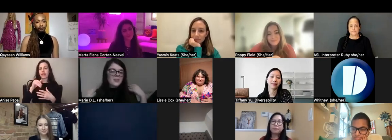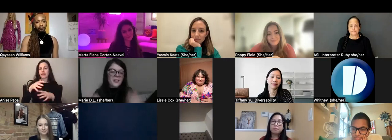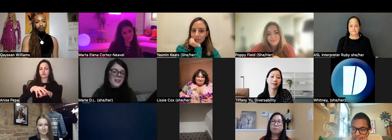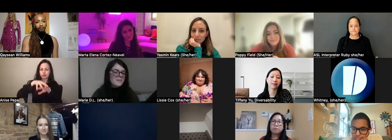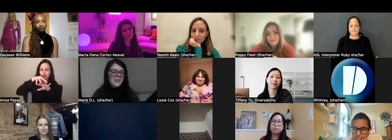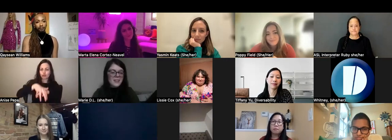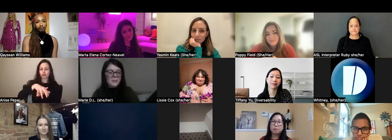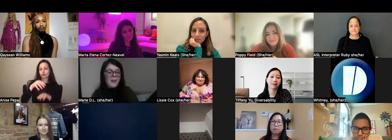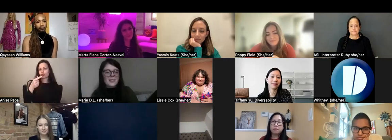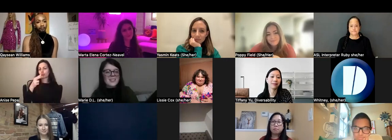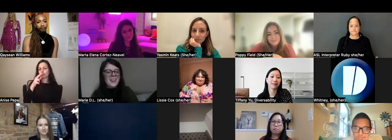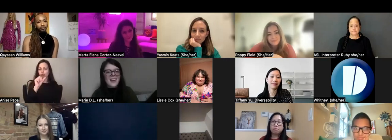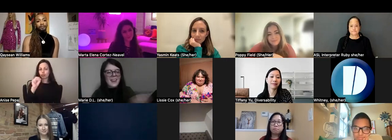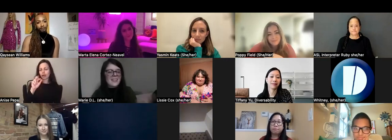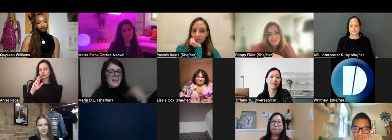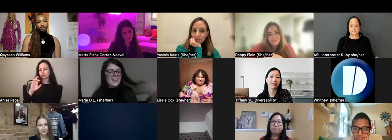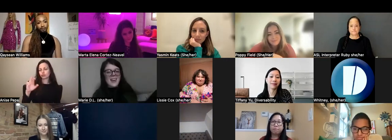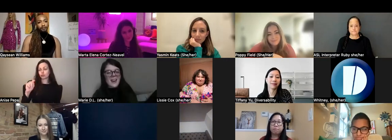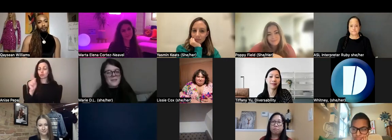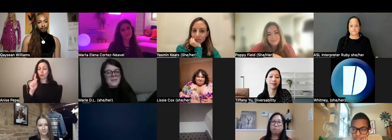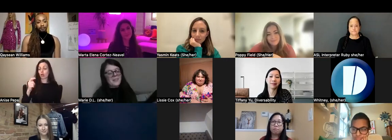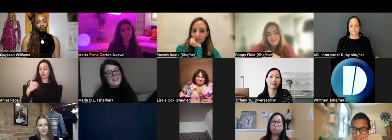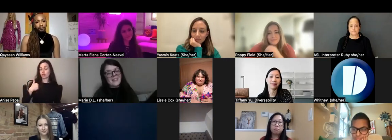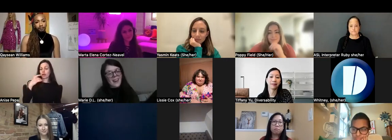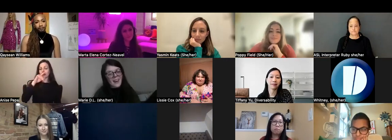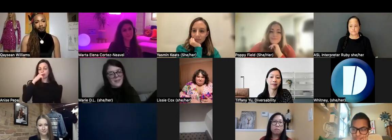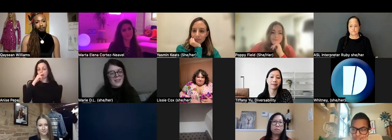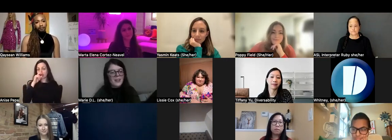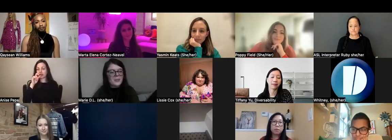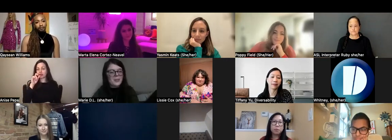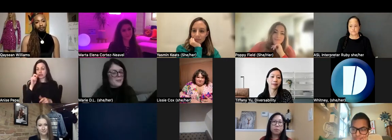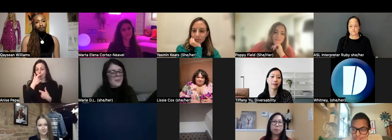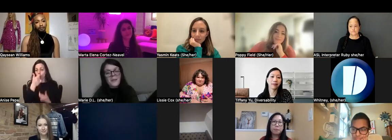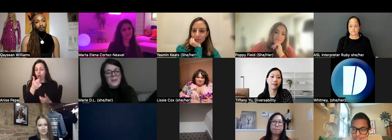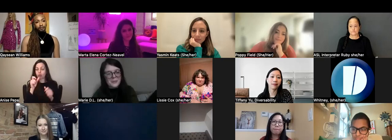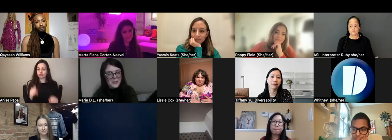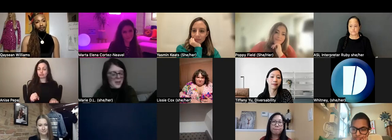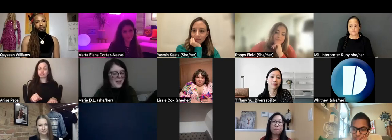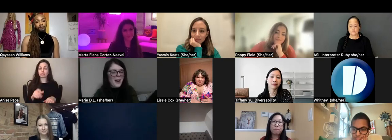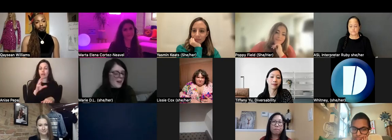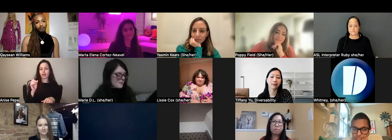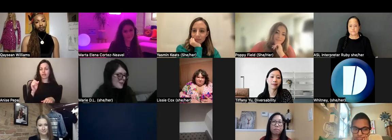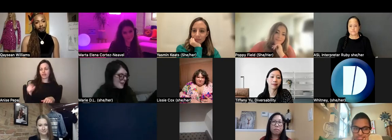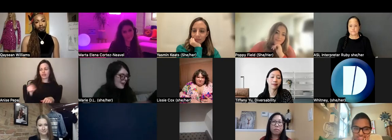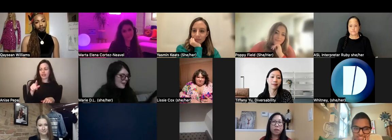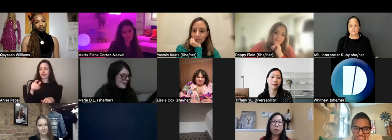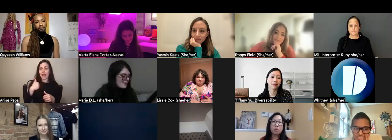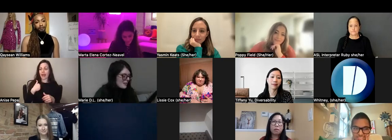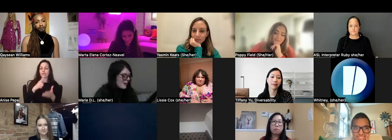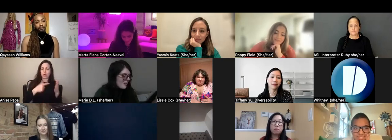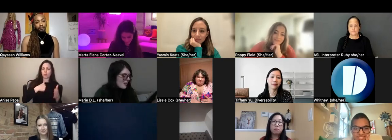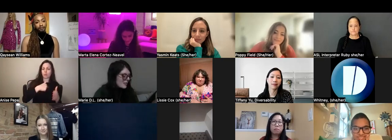kids growing up get to watch, and they get to have what we didn't have. And that's what's so powerful.